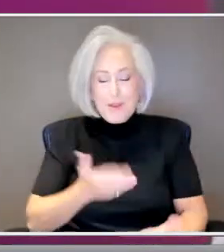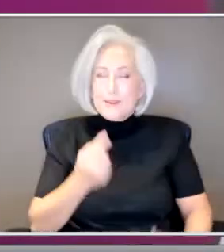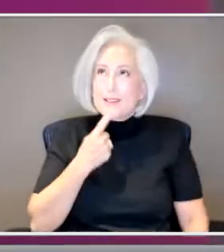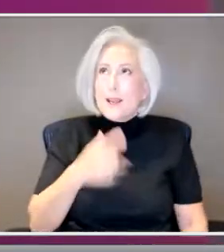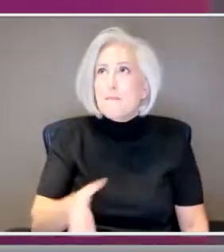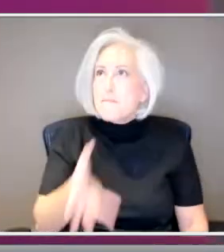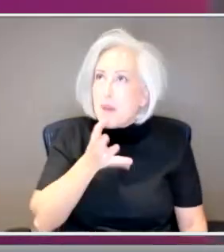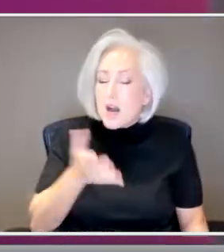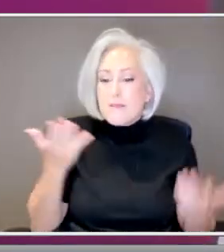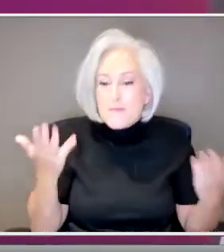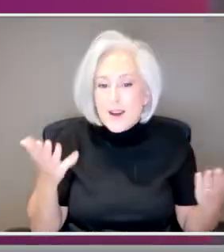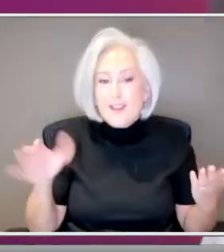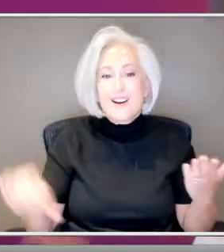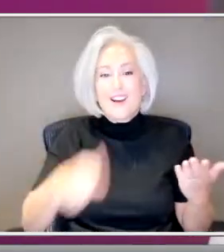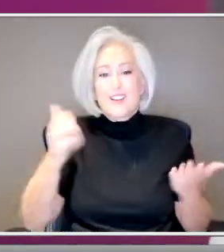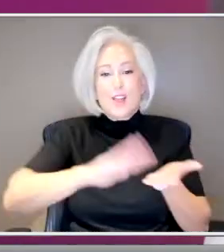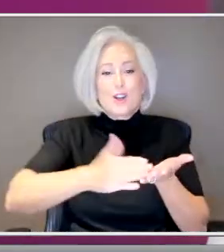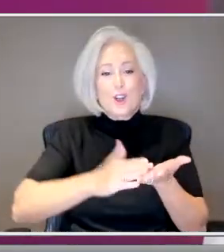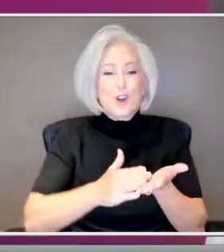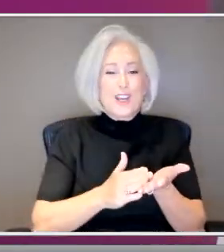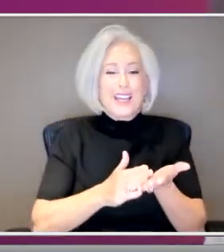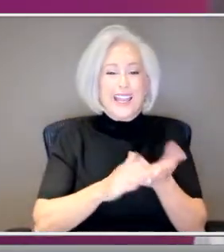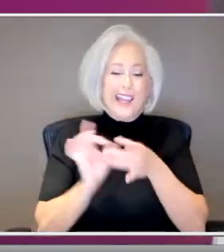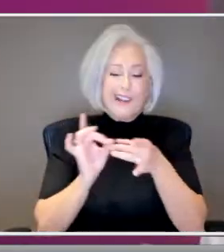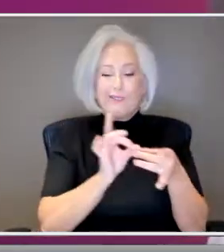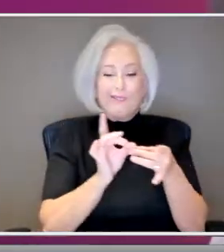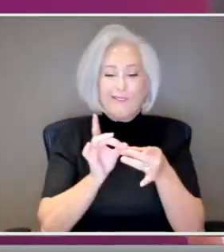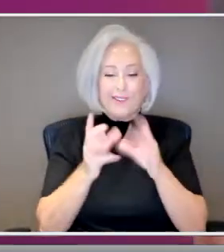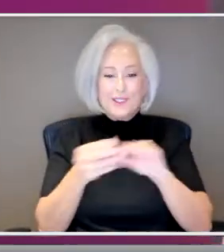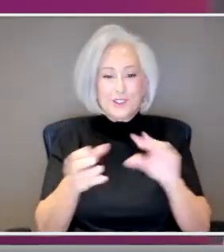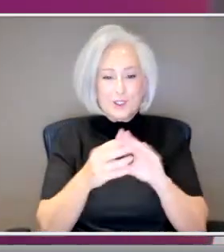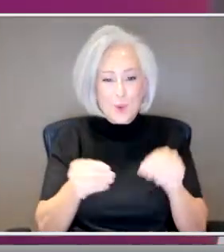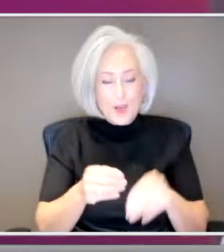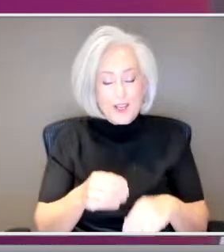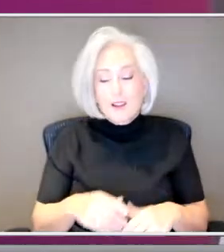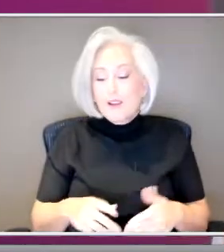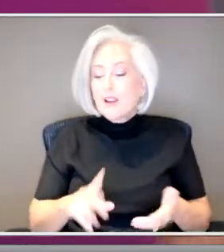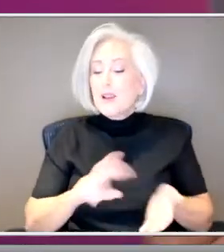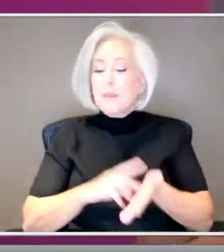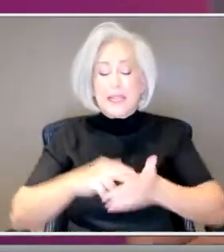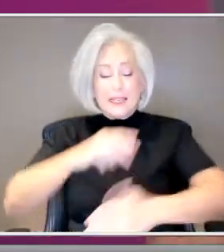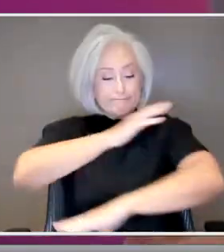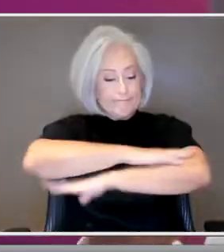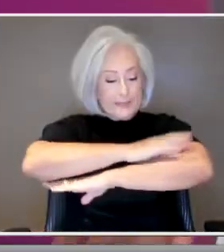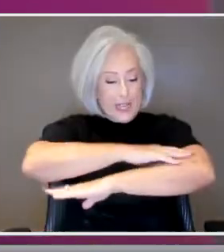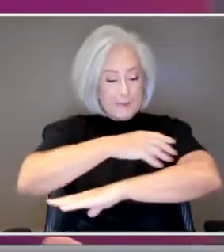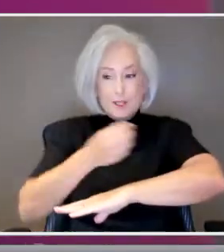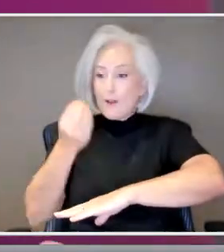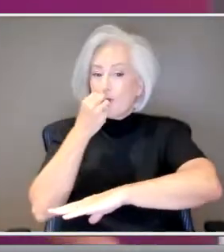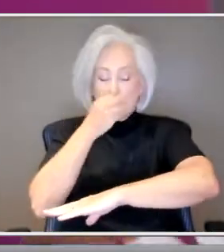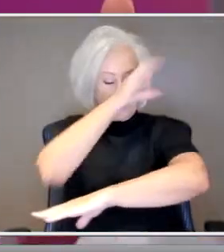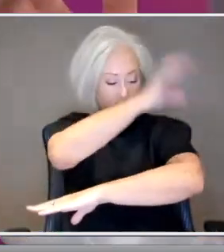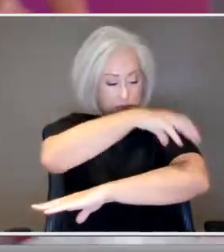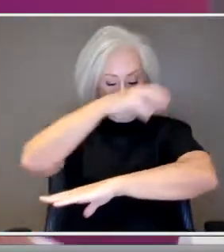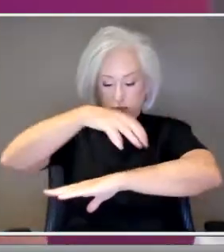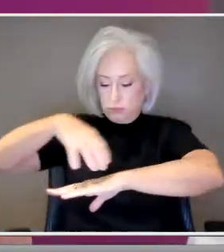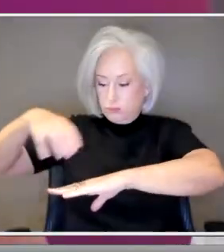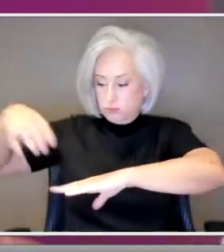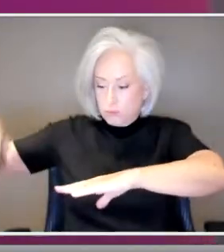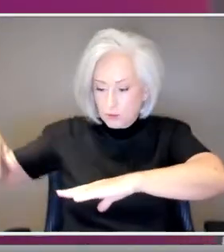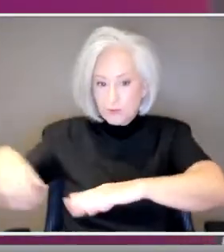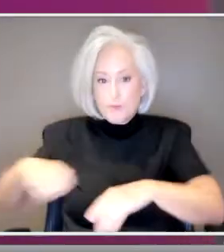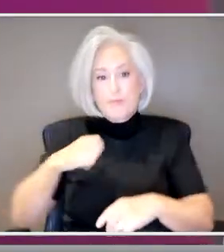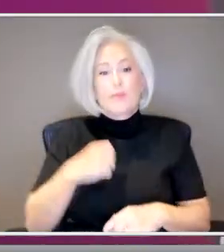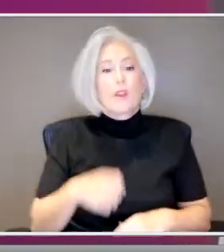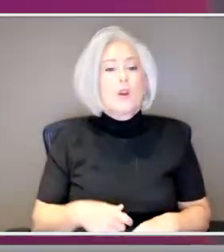But it makes sense. It does, right? It's like the buffet table. Yeah. So one individual, so you have two buffet tables, one from